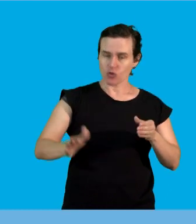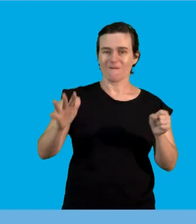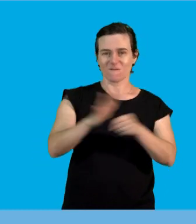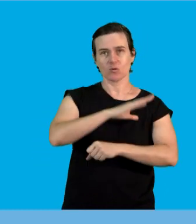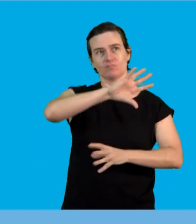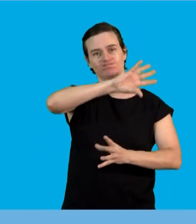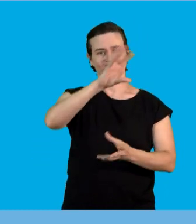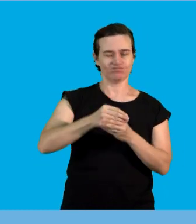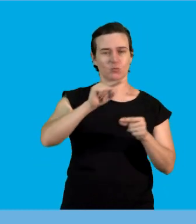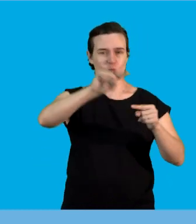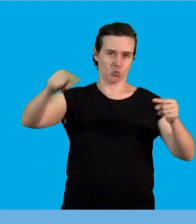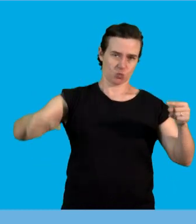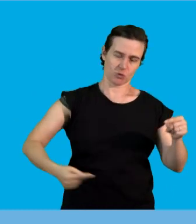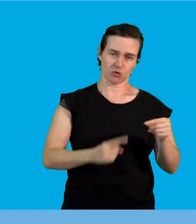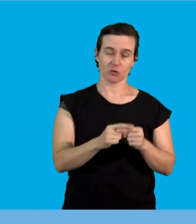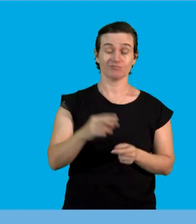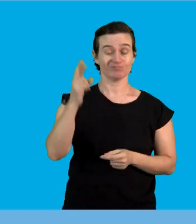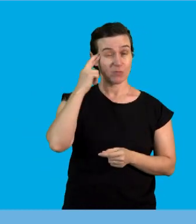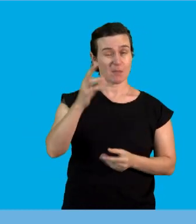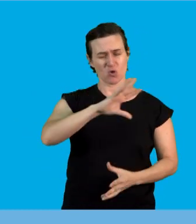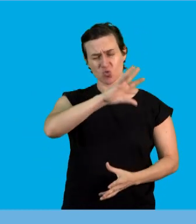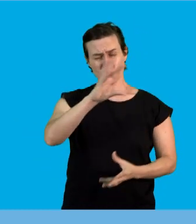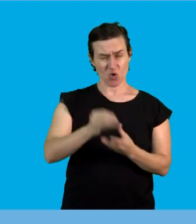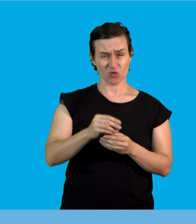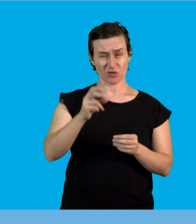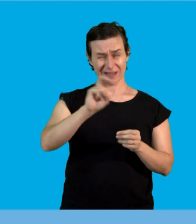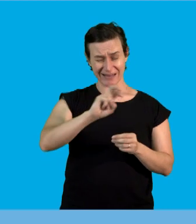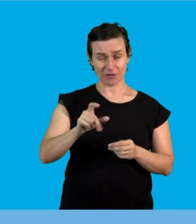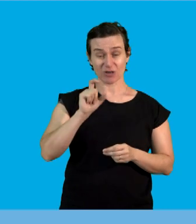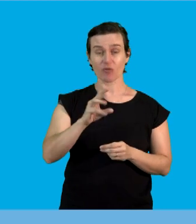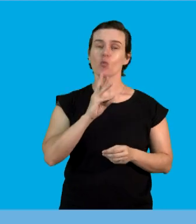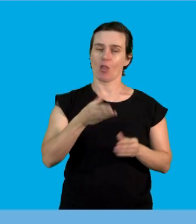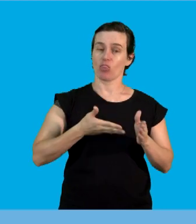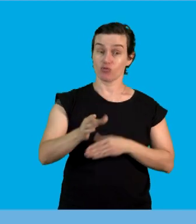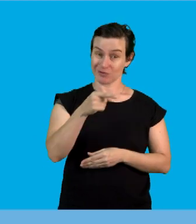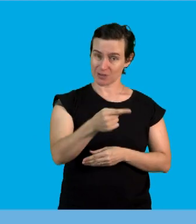passing through the entire cell. Remember, the total current will be passing through this